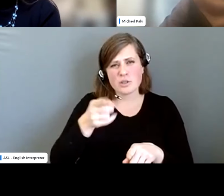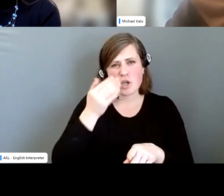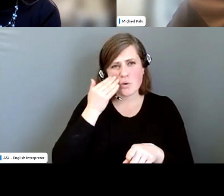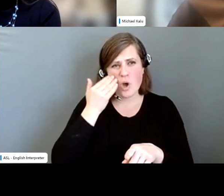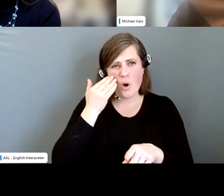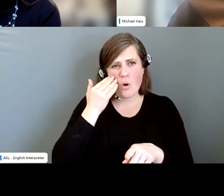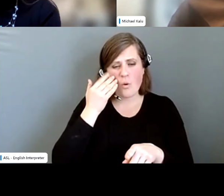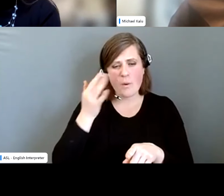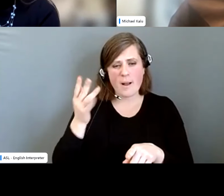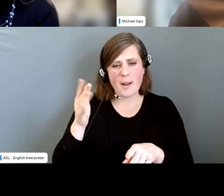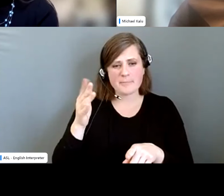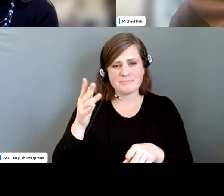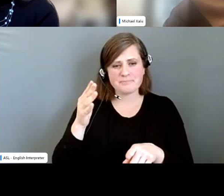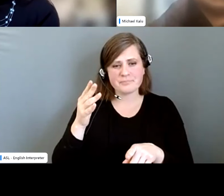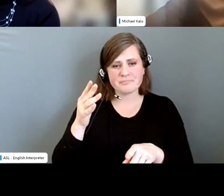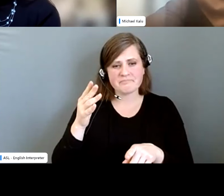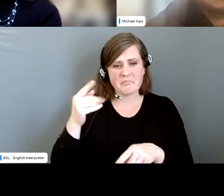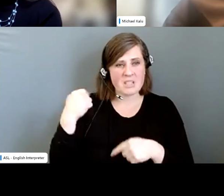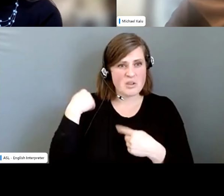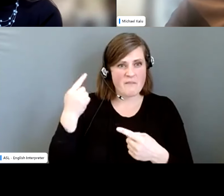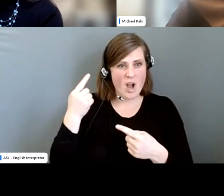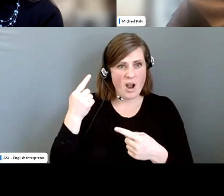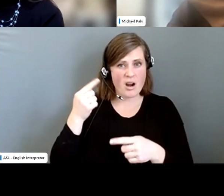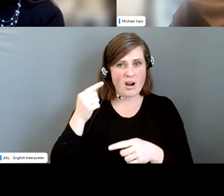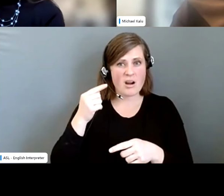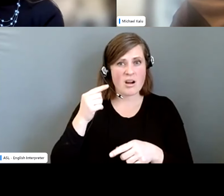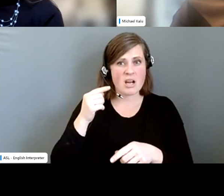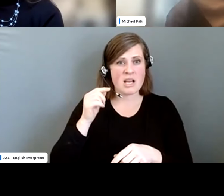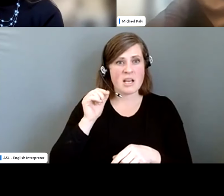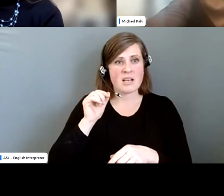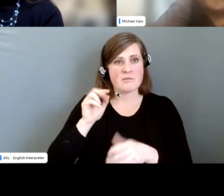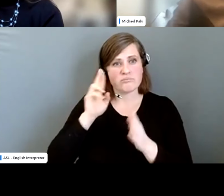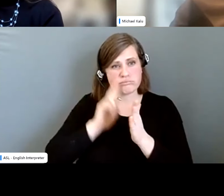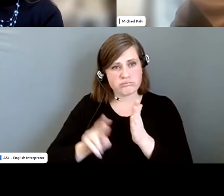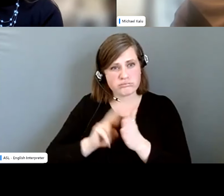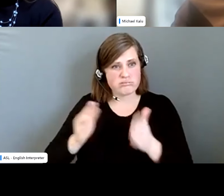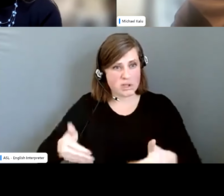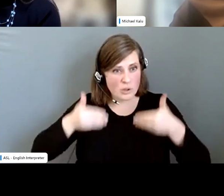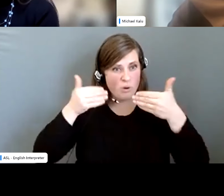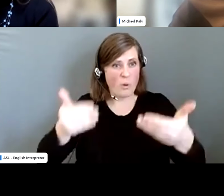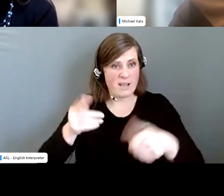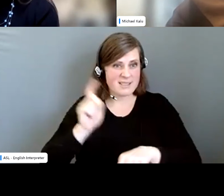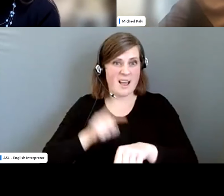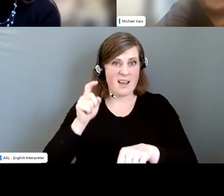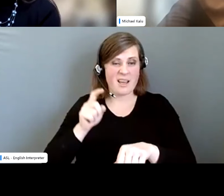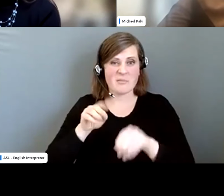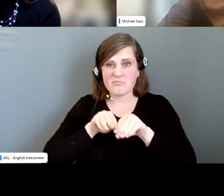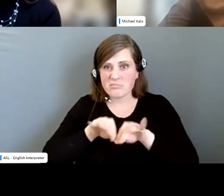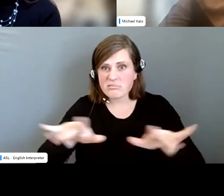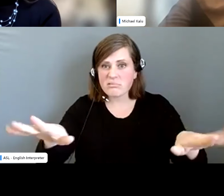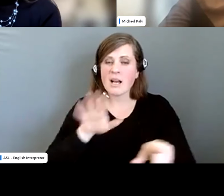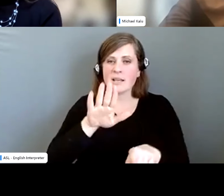work that has been done to move that agenda forward? And from your experiences,